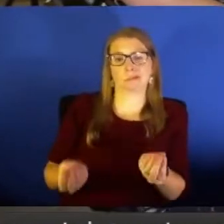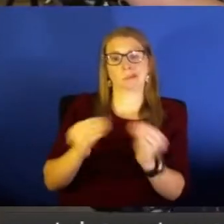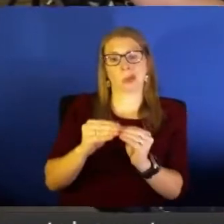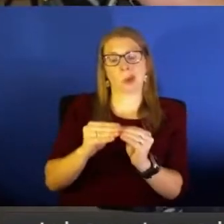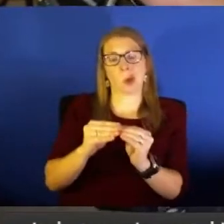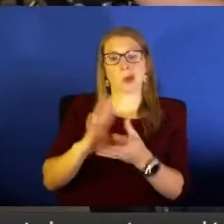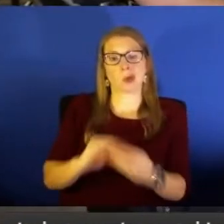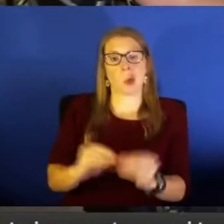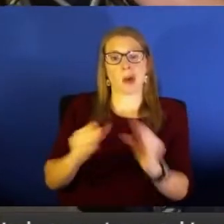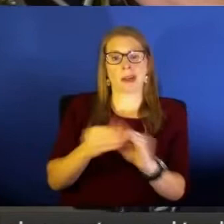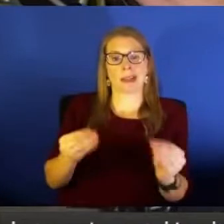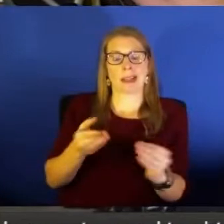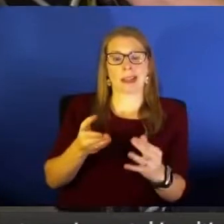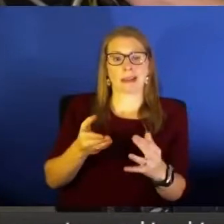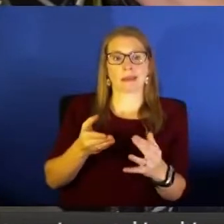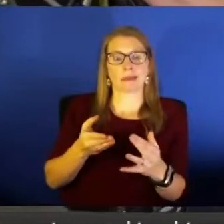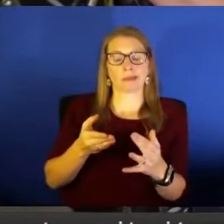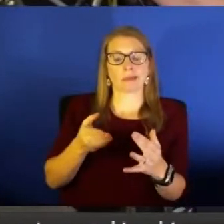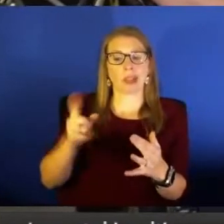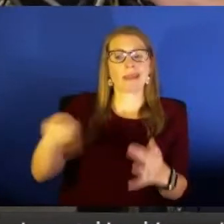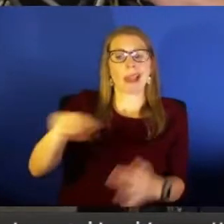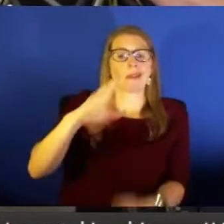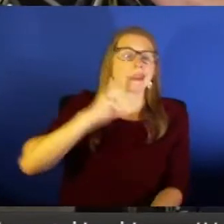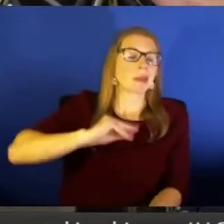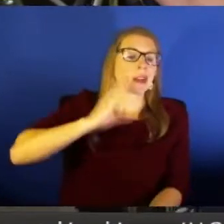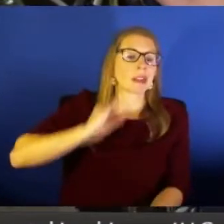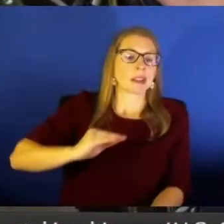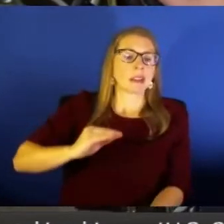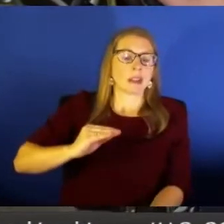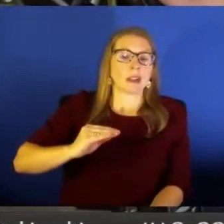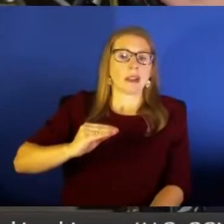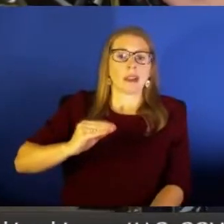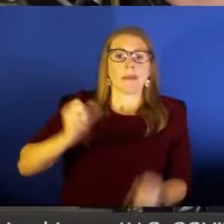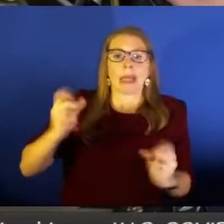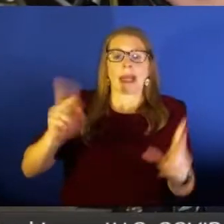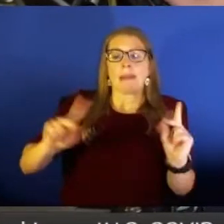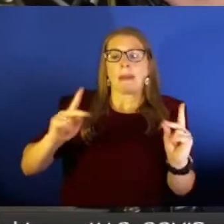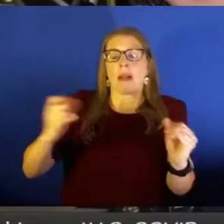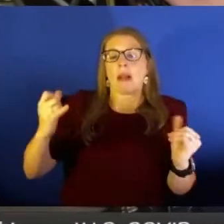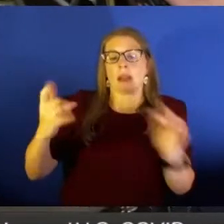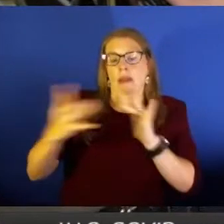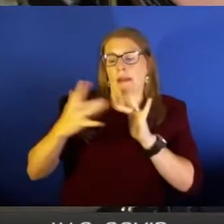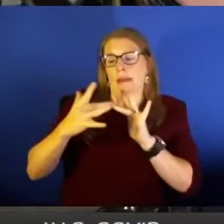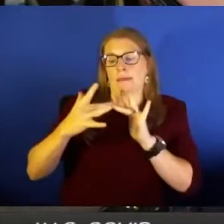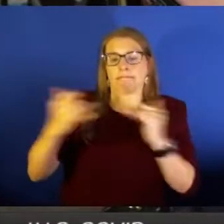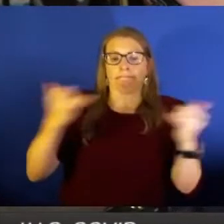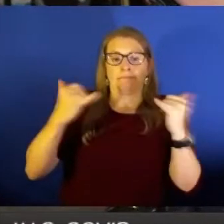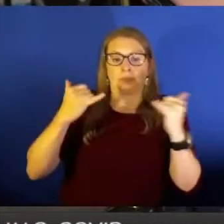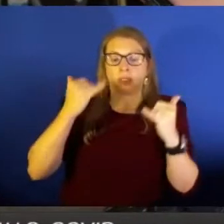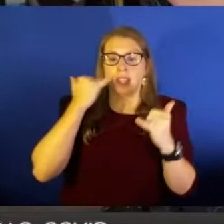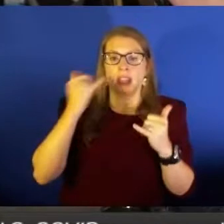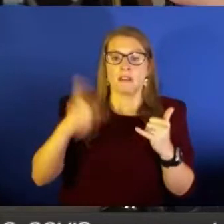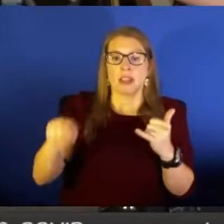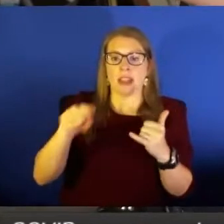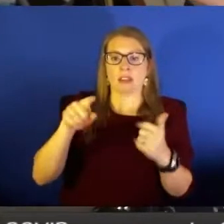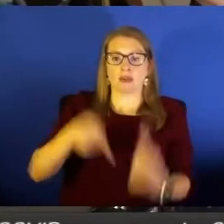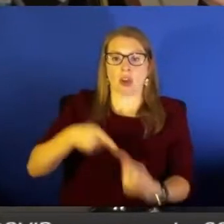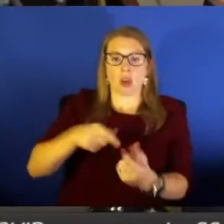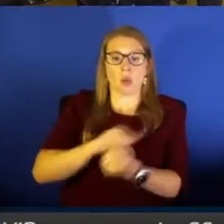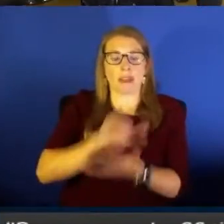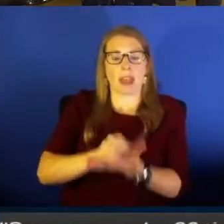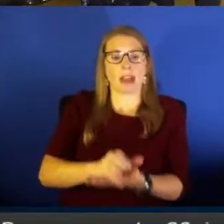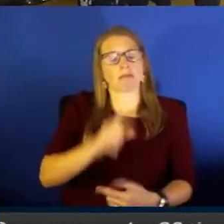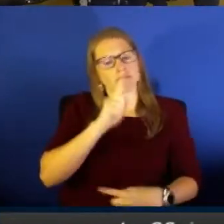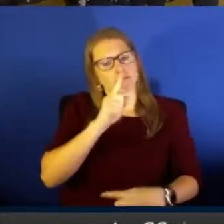they've gone through. So it seems like a lot of people reach out if that's something that they're struggling with during that time. Yeah. Interesting. Very